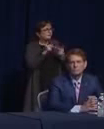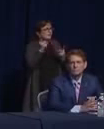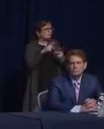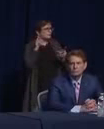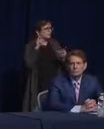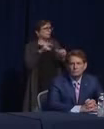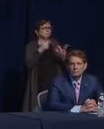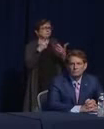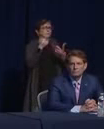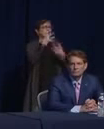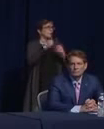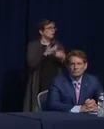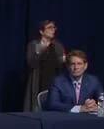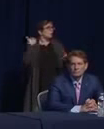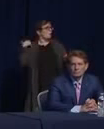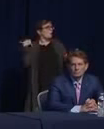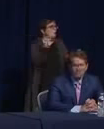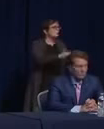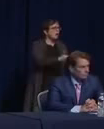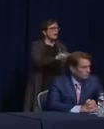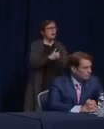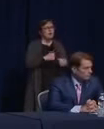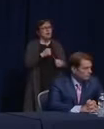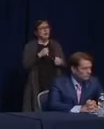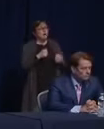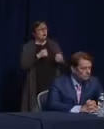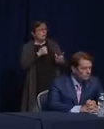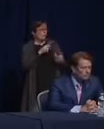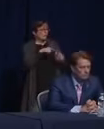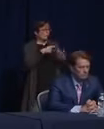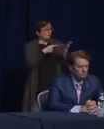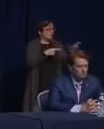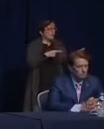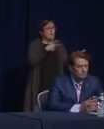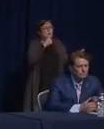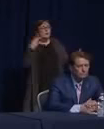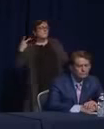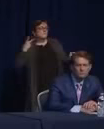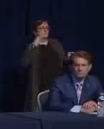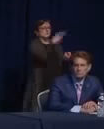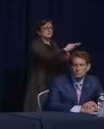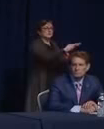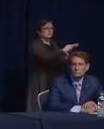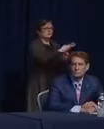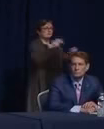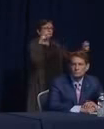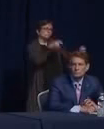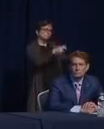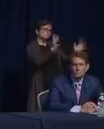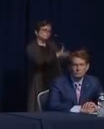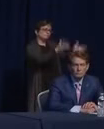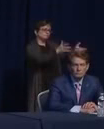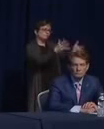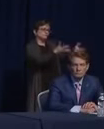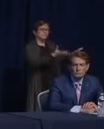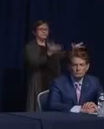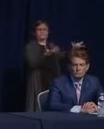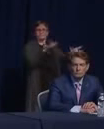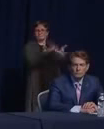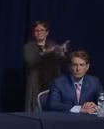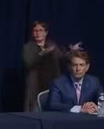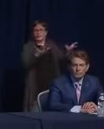and how, who visited them while they were there. That kind of analysis is not complete